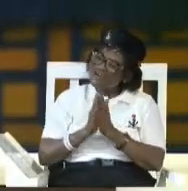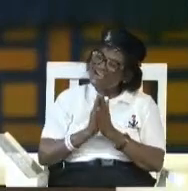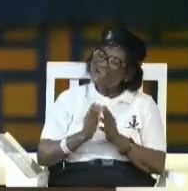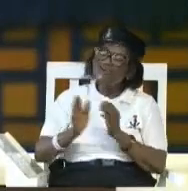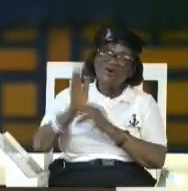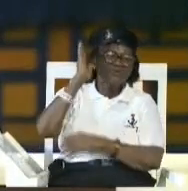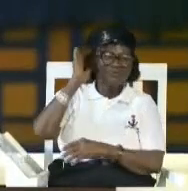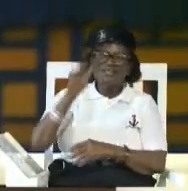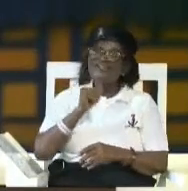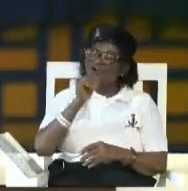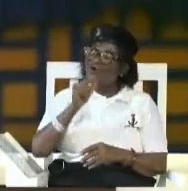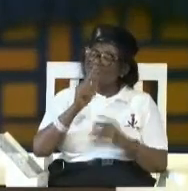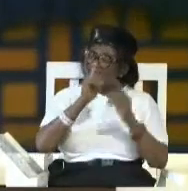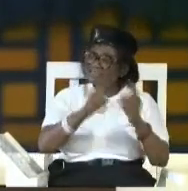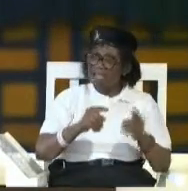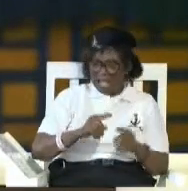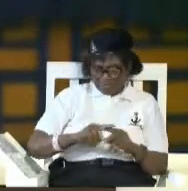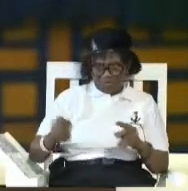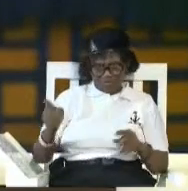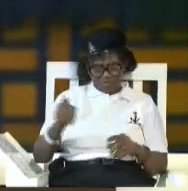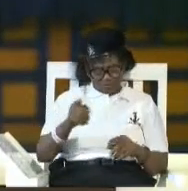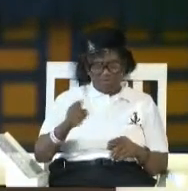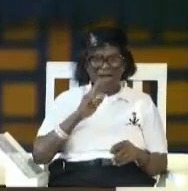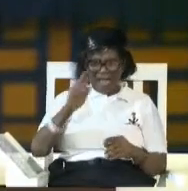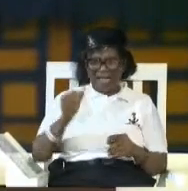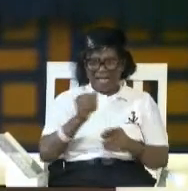He said, but we are getting older.